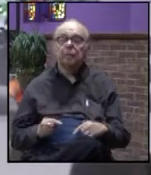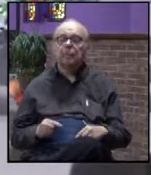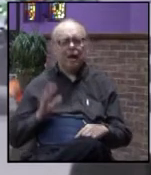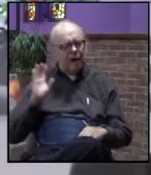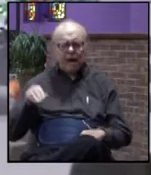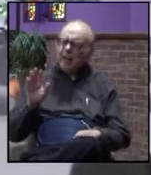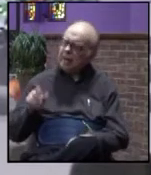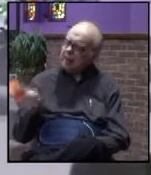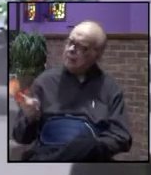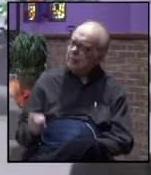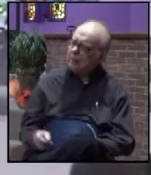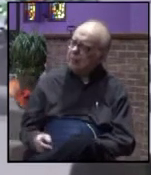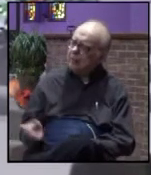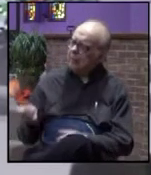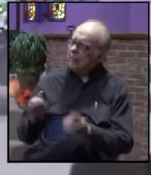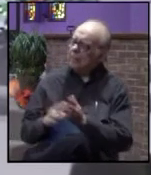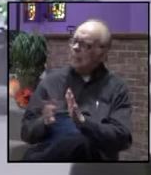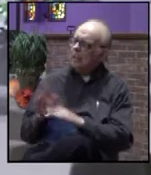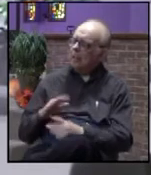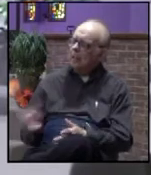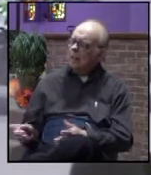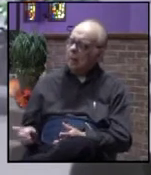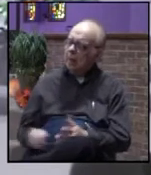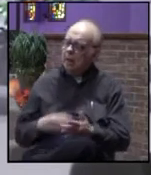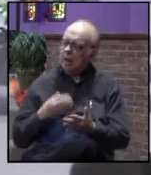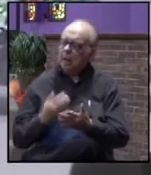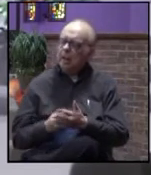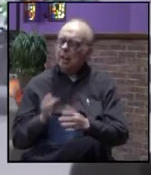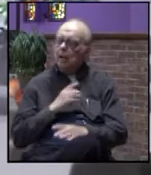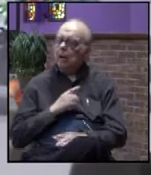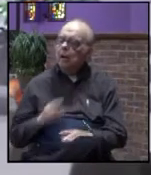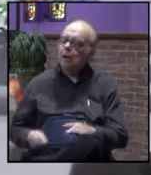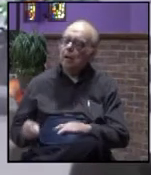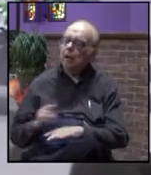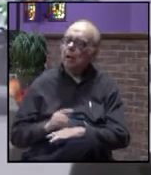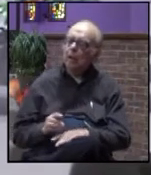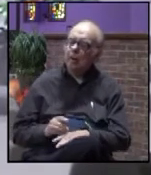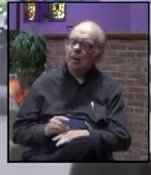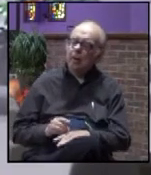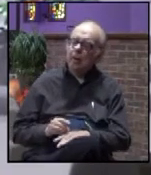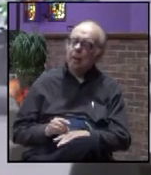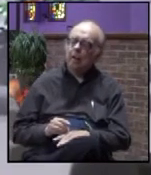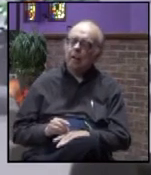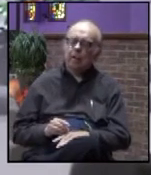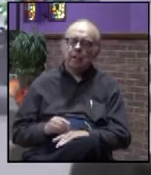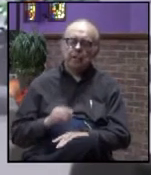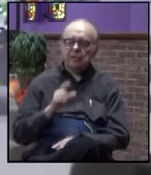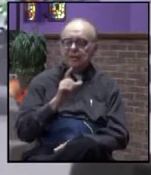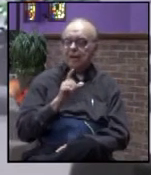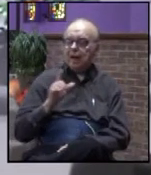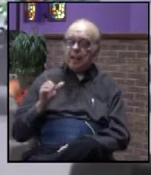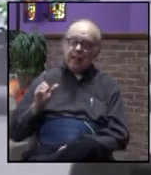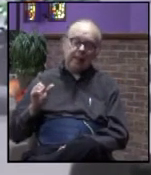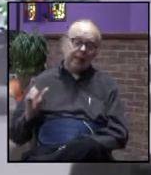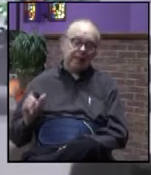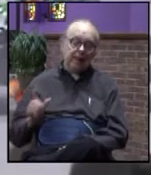Hey, when Jesus gets to his kingdom, there's a left side and a right